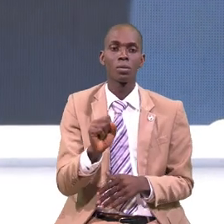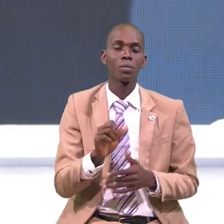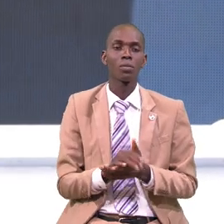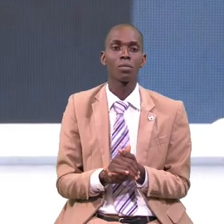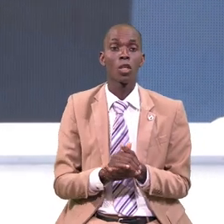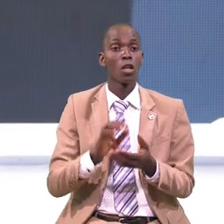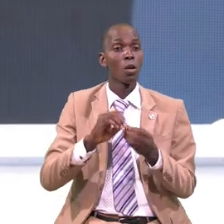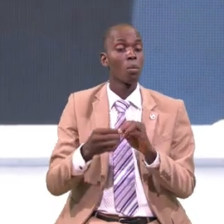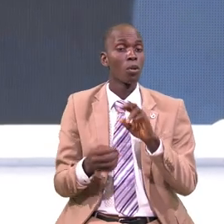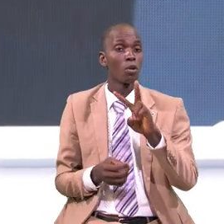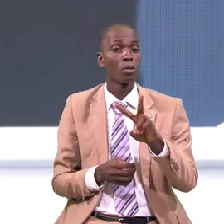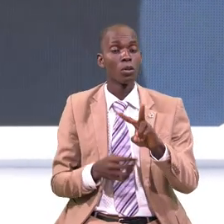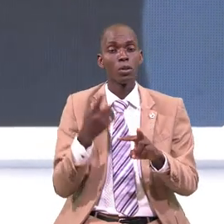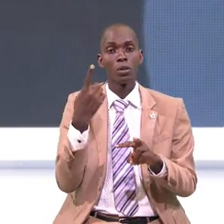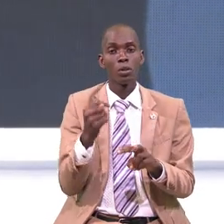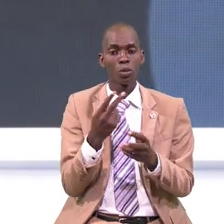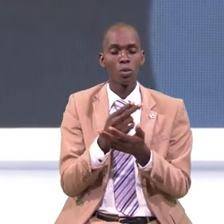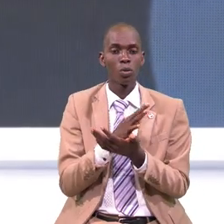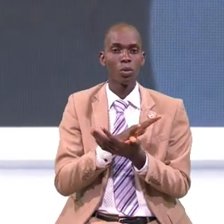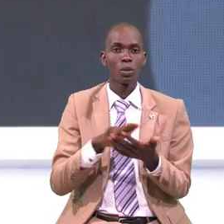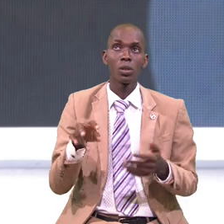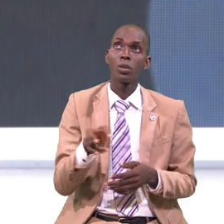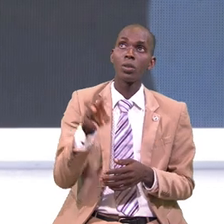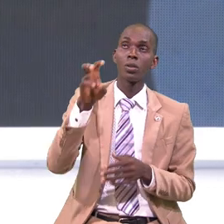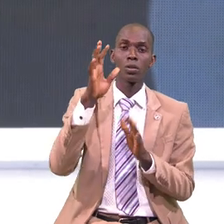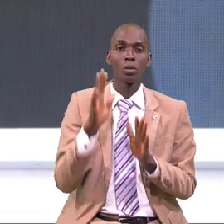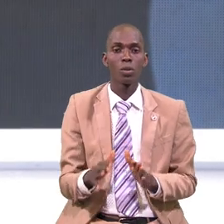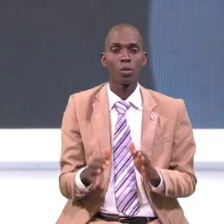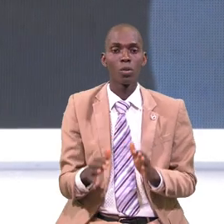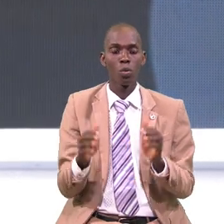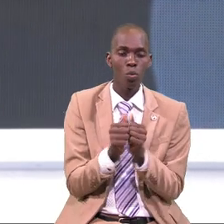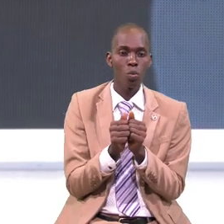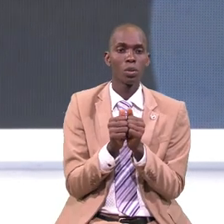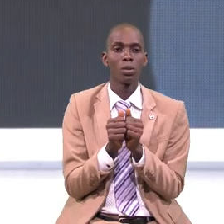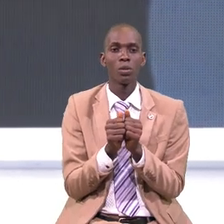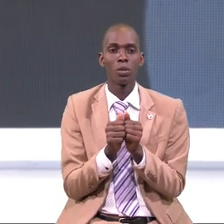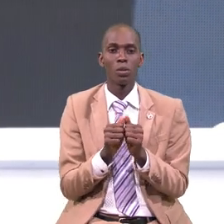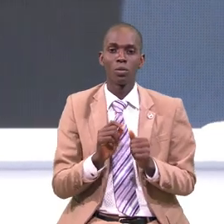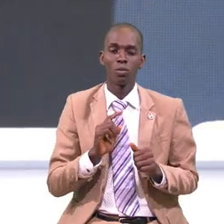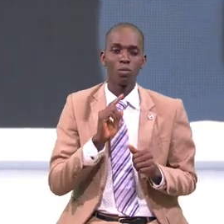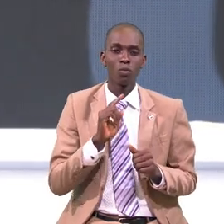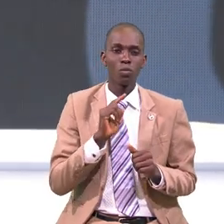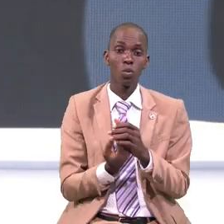Number two, the godly travelers with growing thirst.